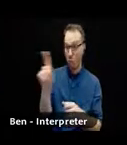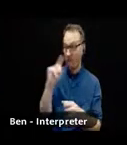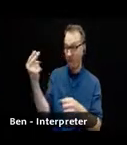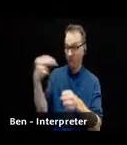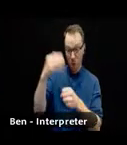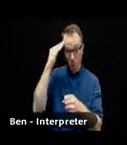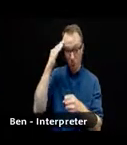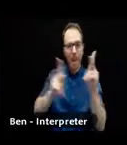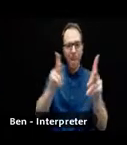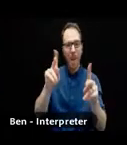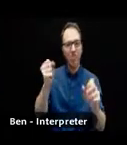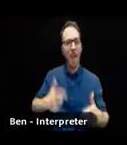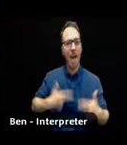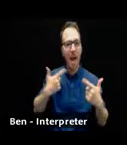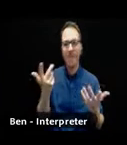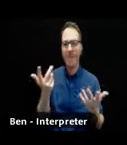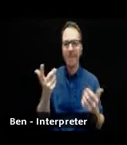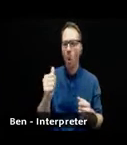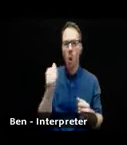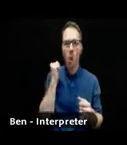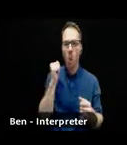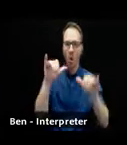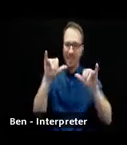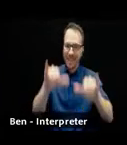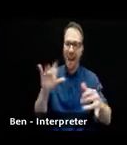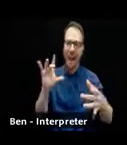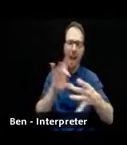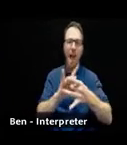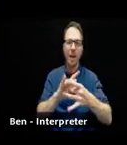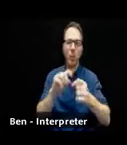people's lives and aren't going to stay connected to people's lives.